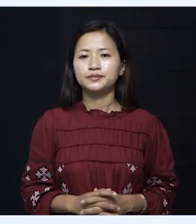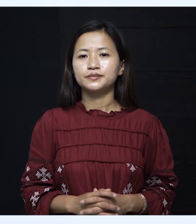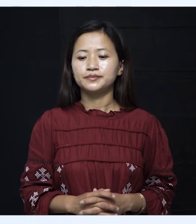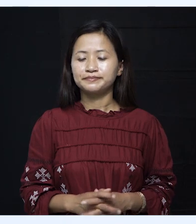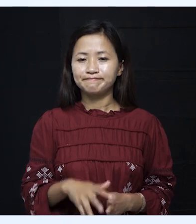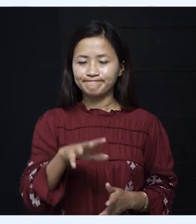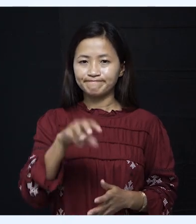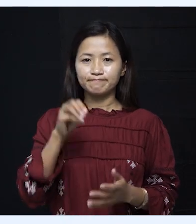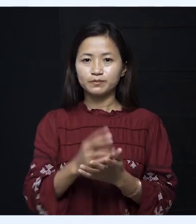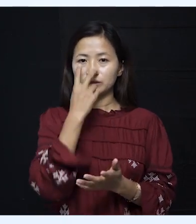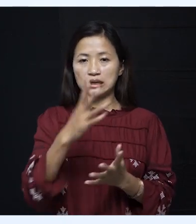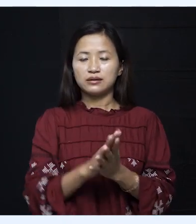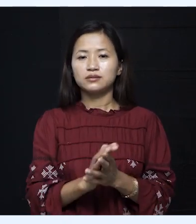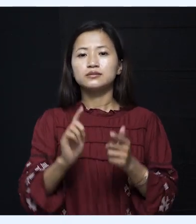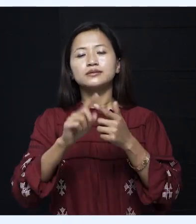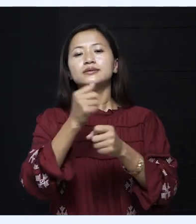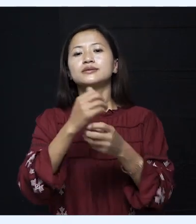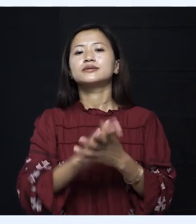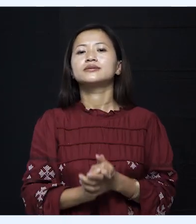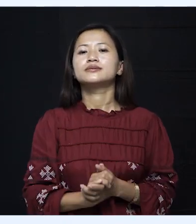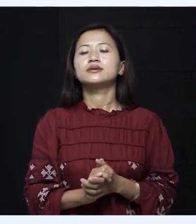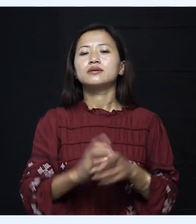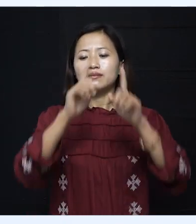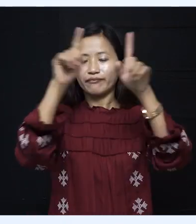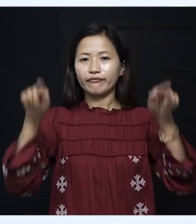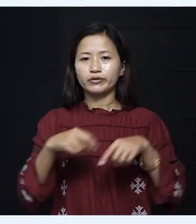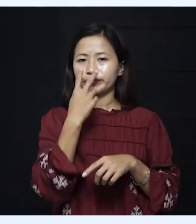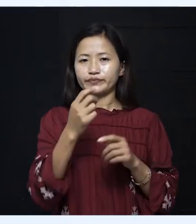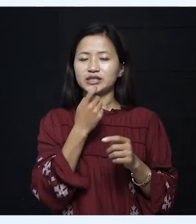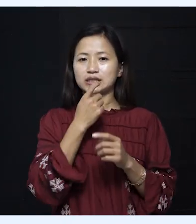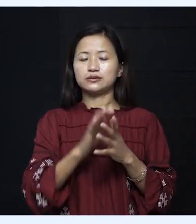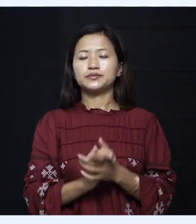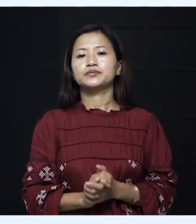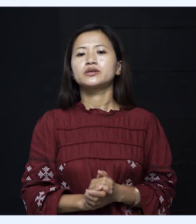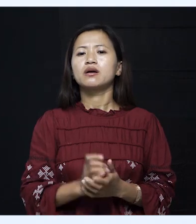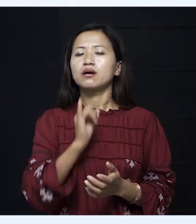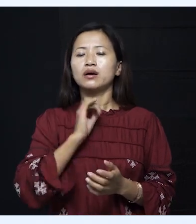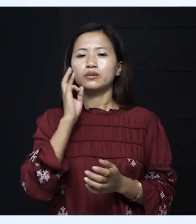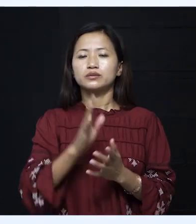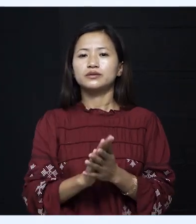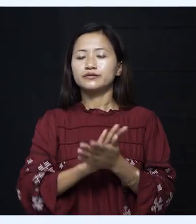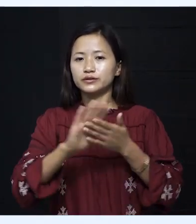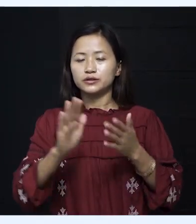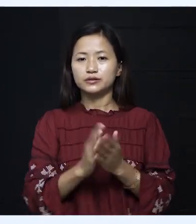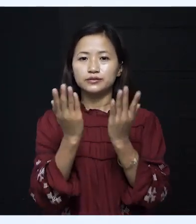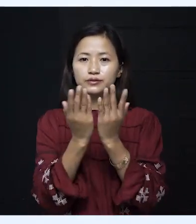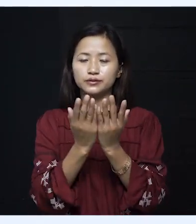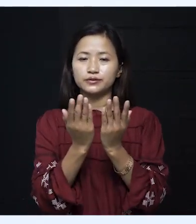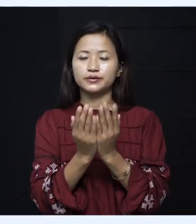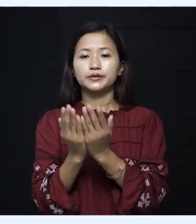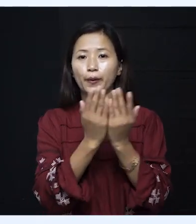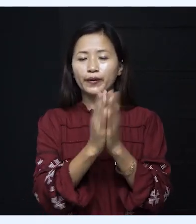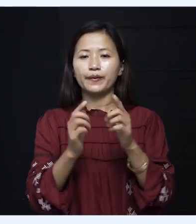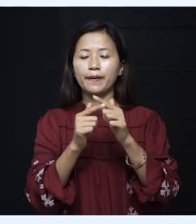So let's take a look at this example. It's a very lengthy one. I will have finished reading the book